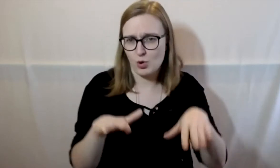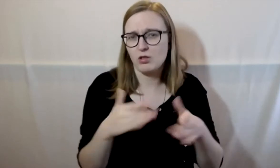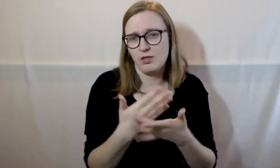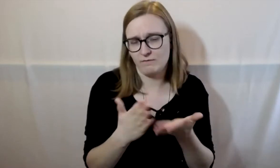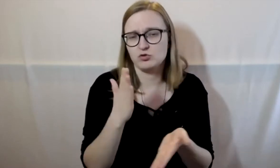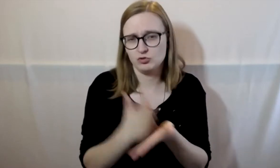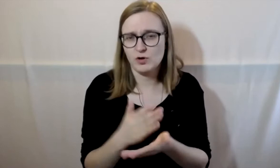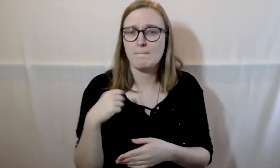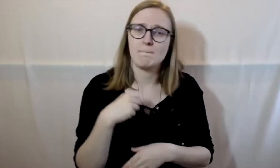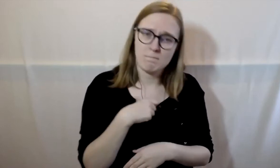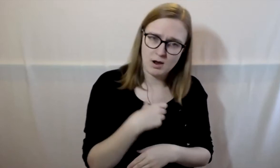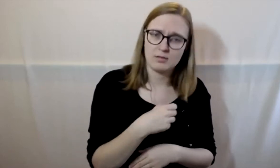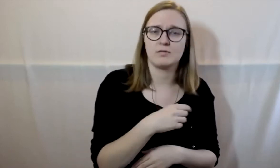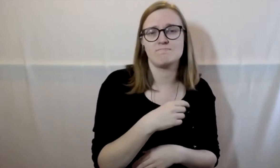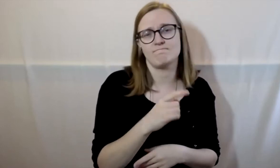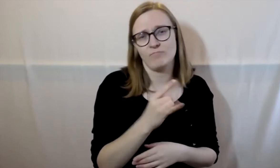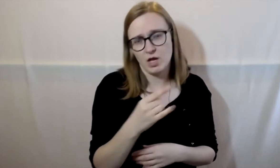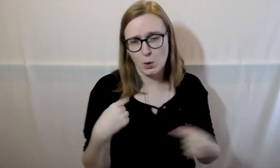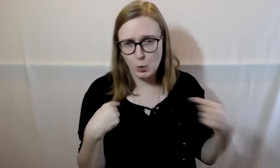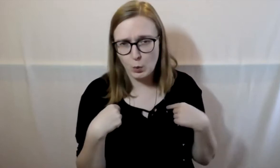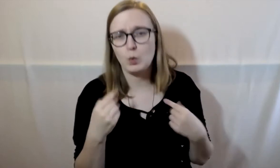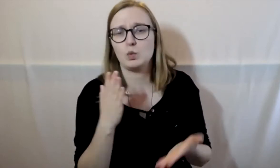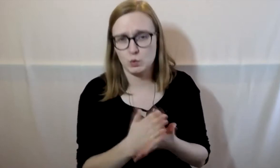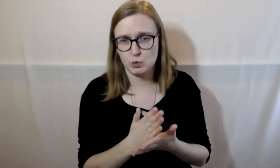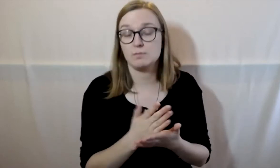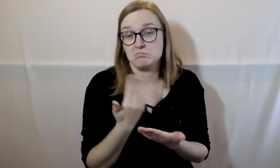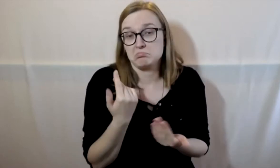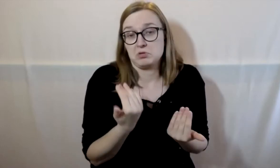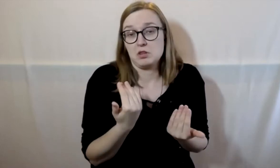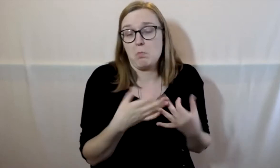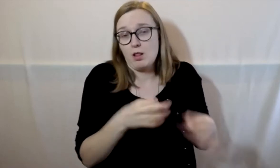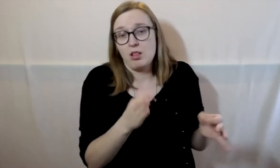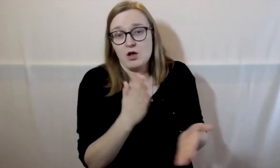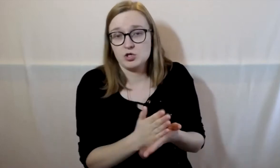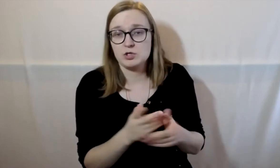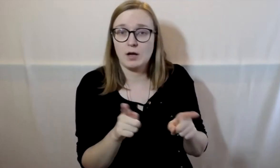but it's such is the reality. And